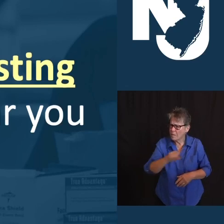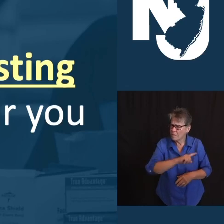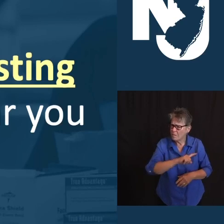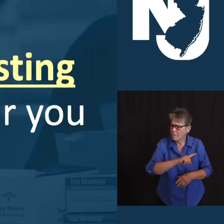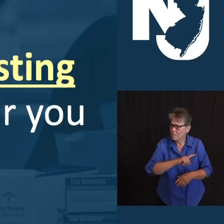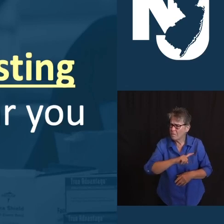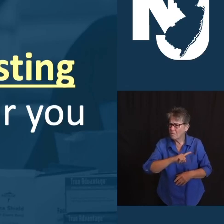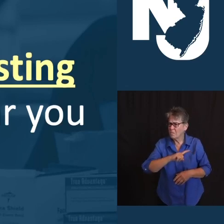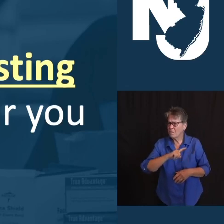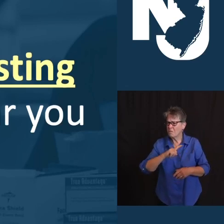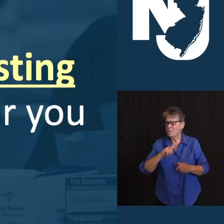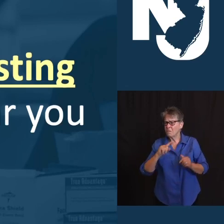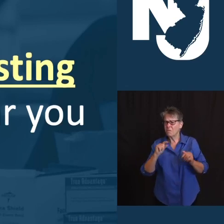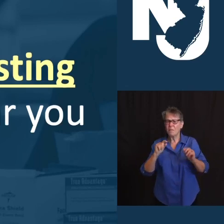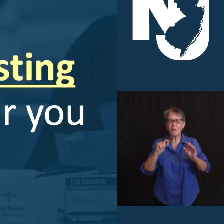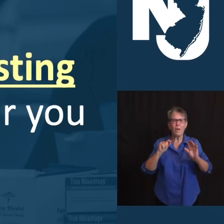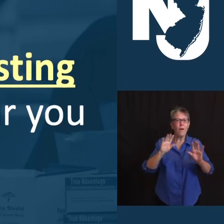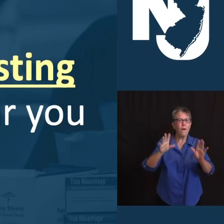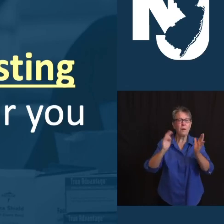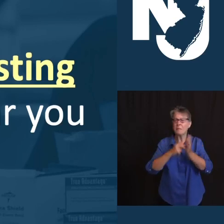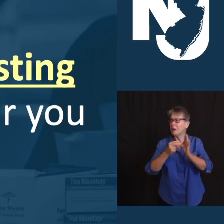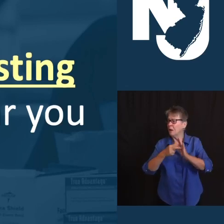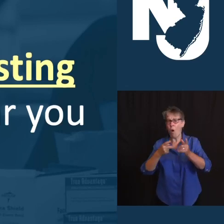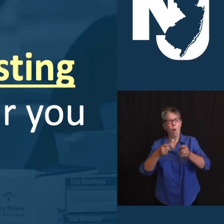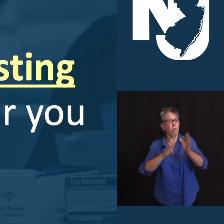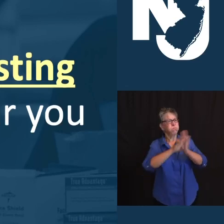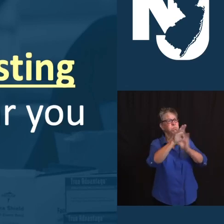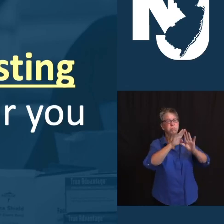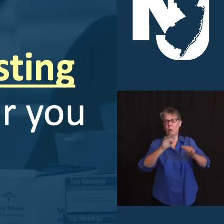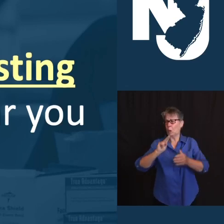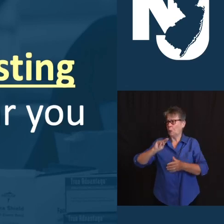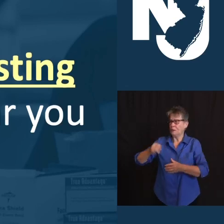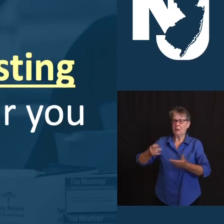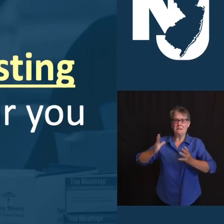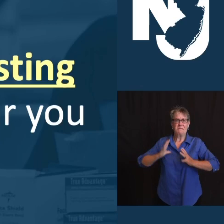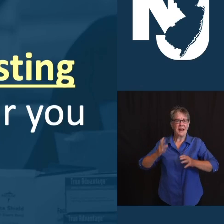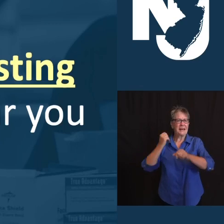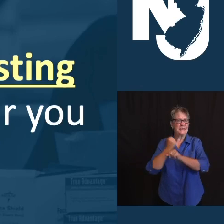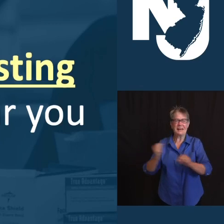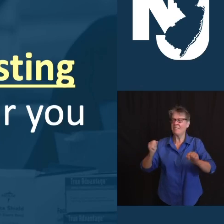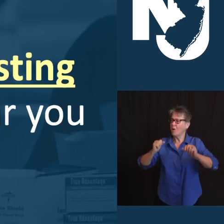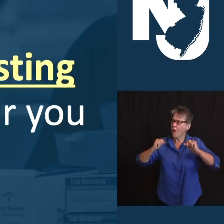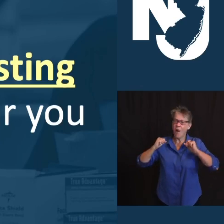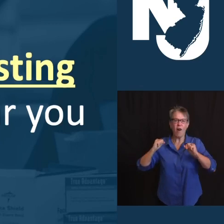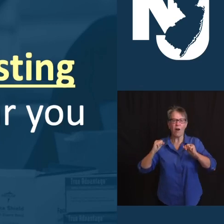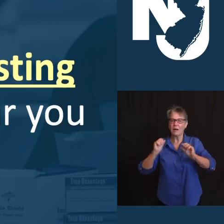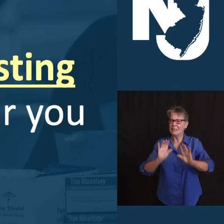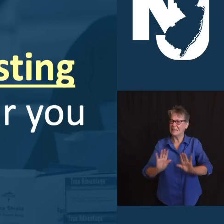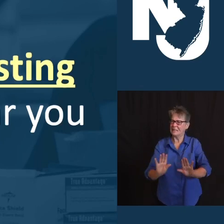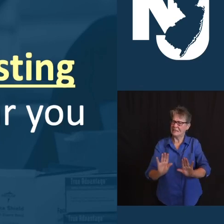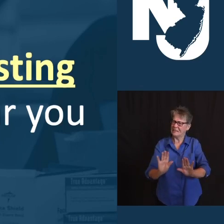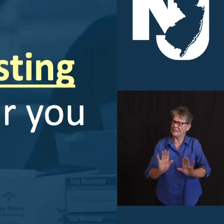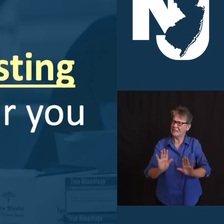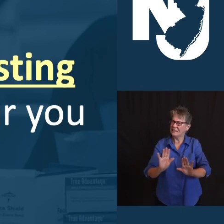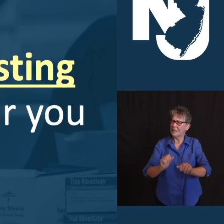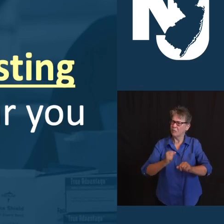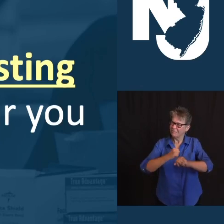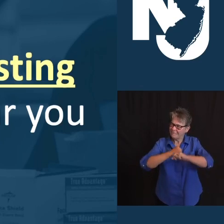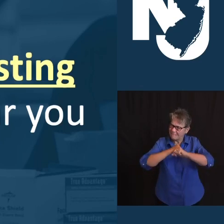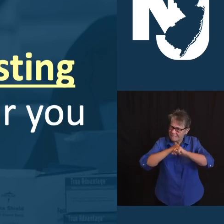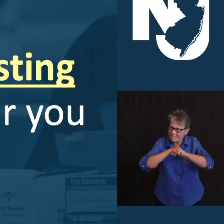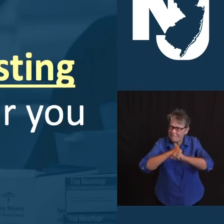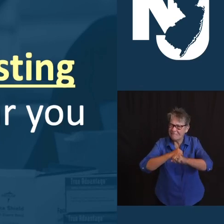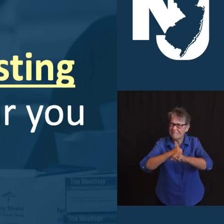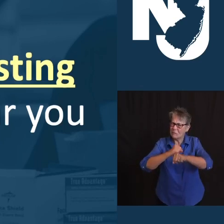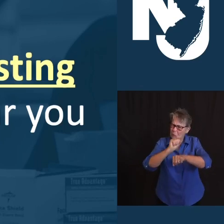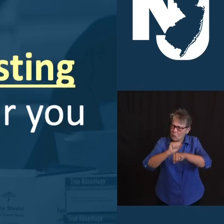the testing is any less important. In fact, as we look both to protect our state against a resurgence of COVID-19